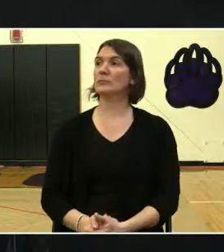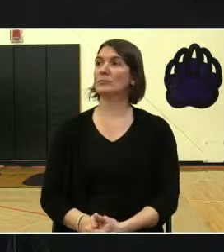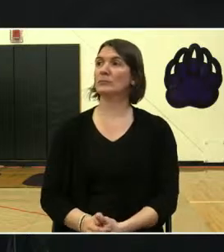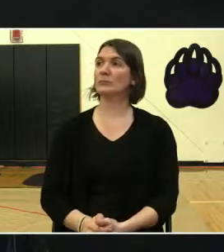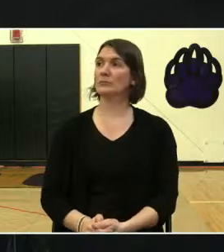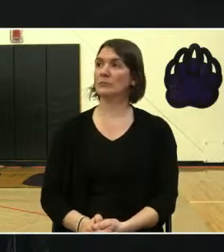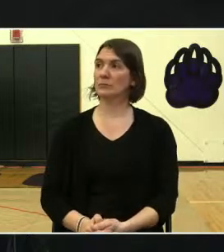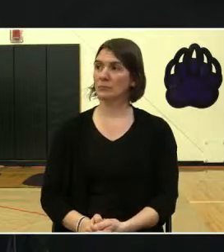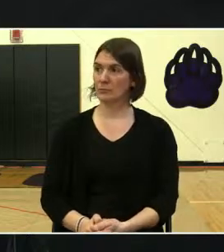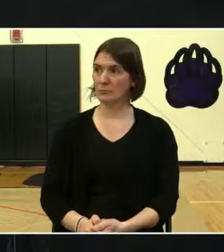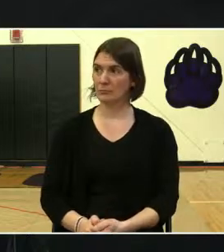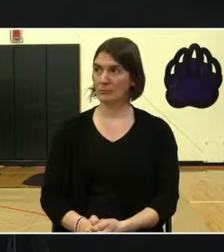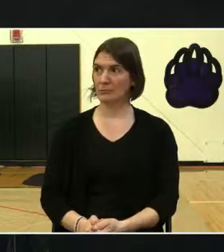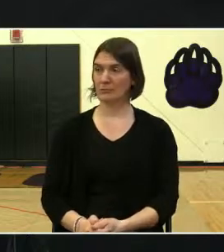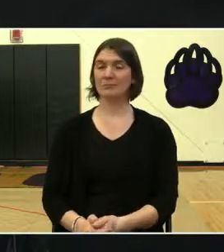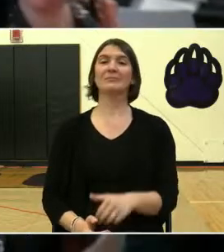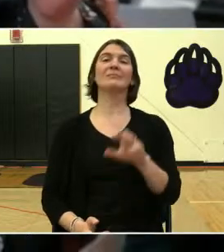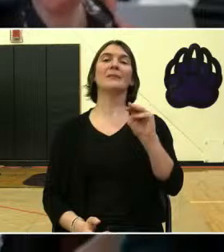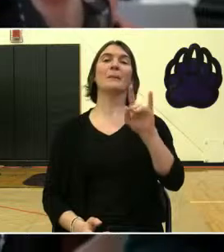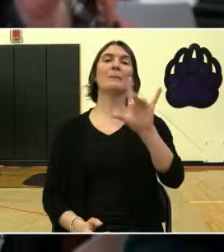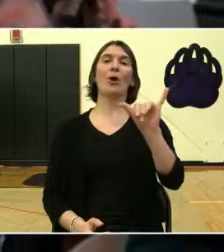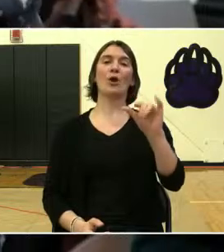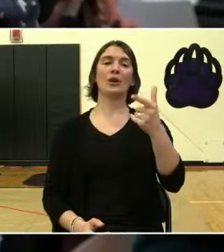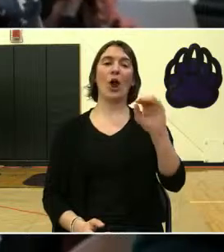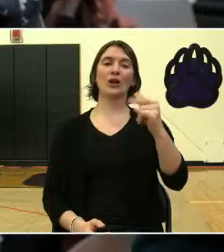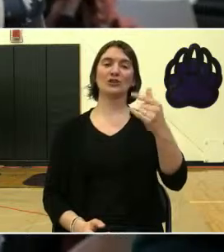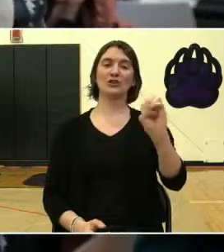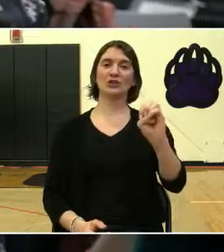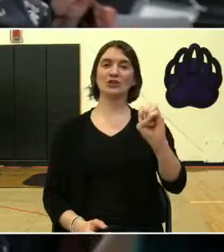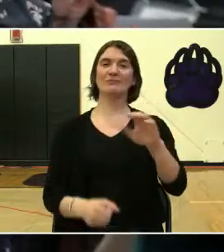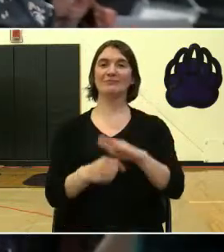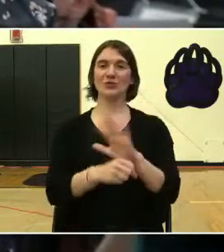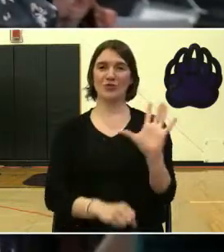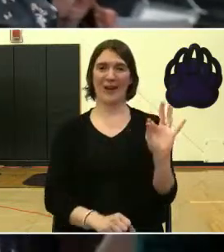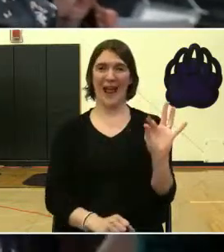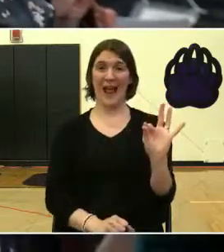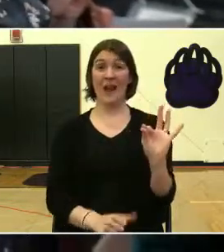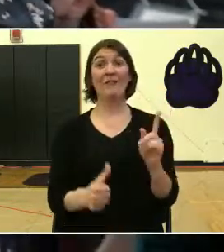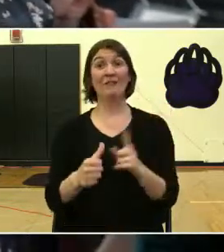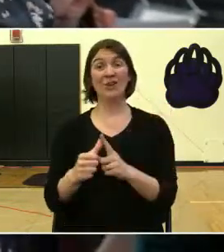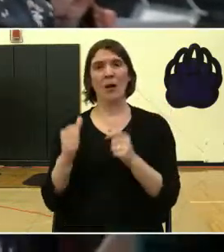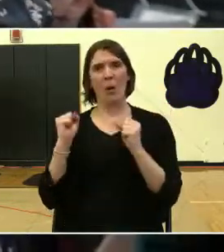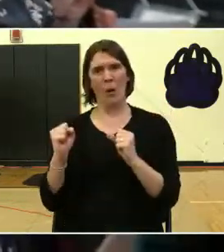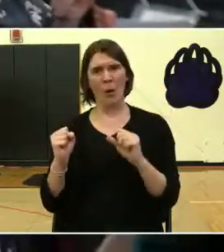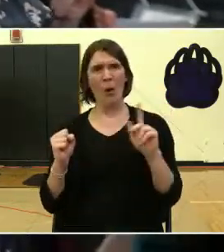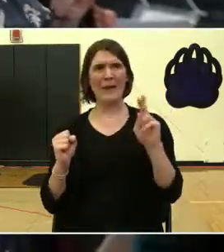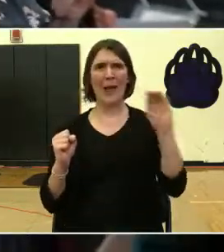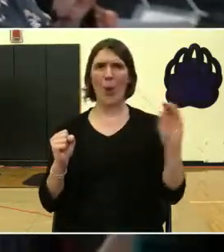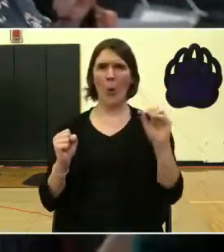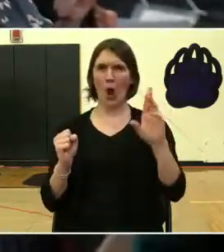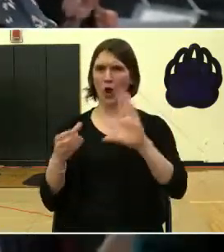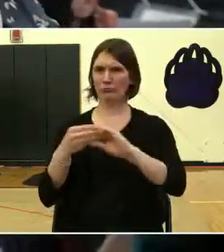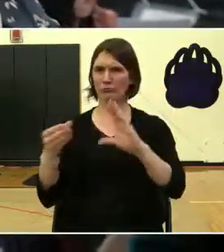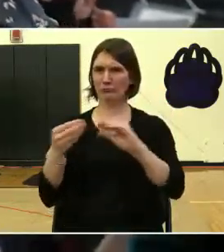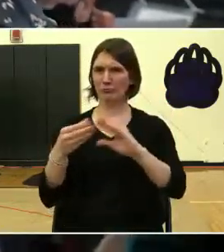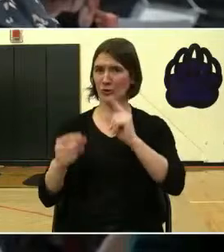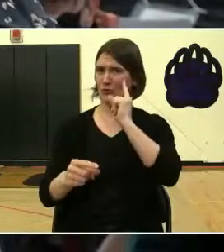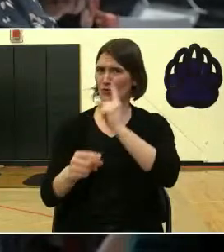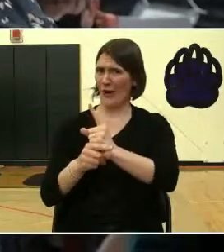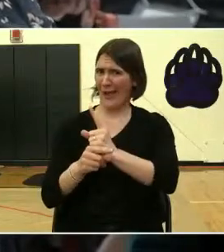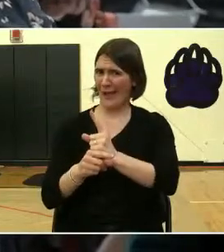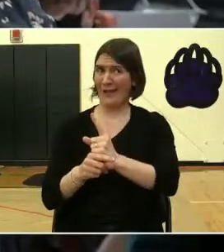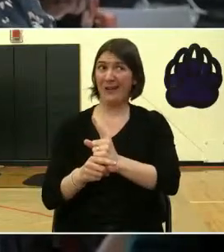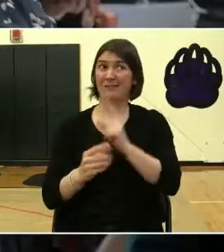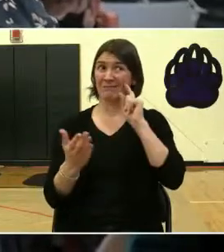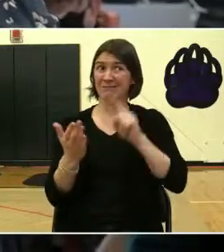gosage Marta gosage District 9 um I wanted to commend uh Kate o Conor's remarks regarding the poverty levels in our